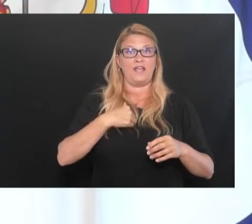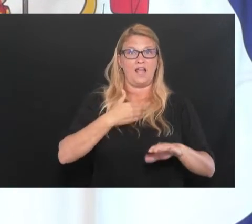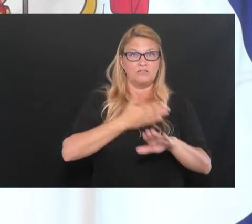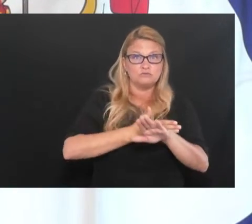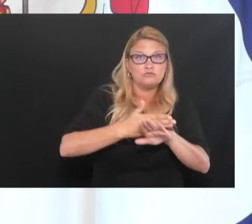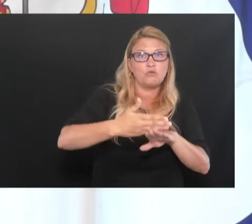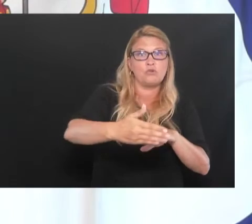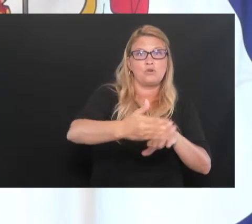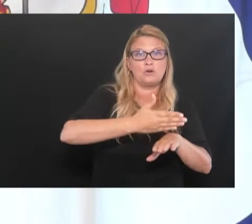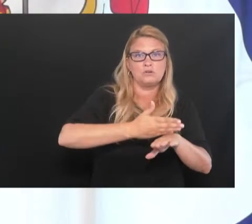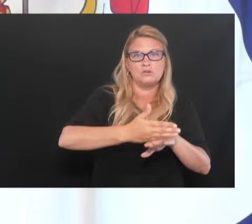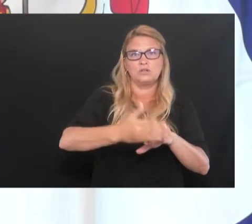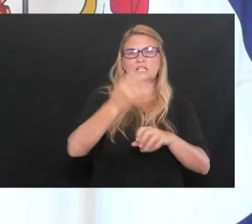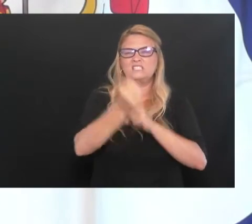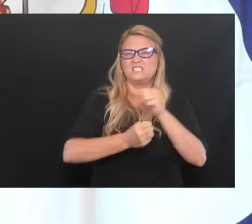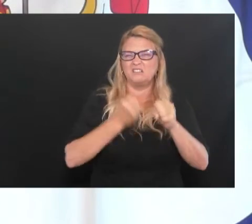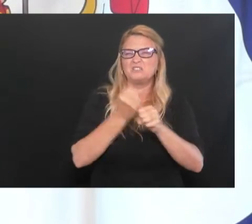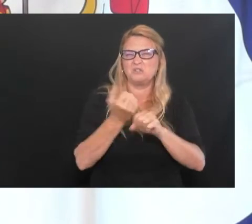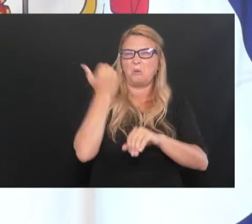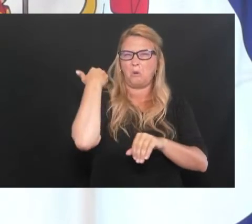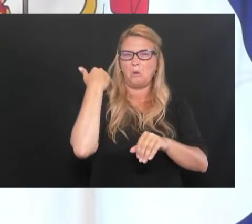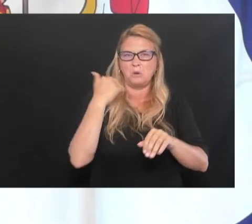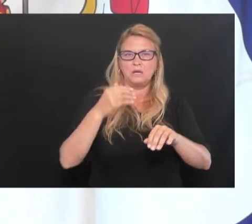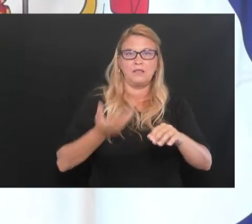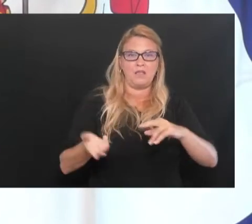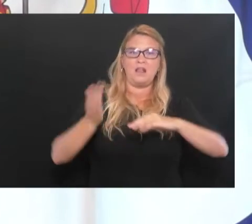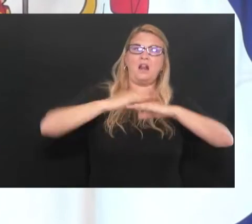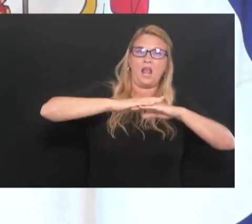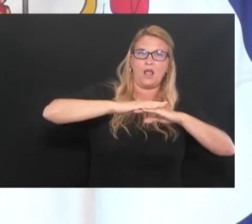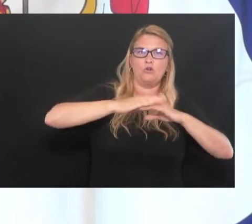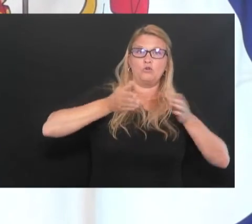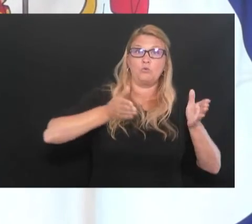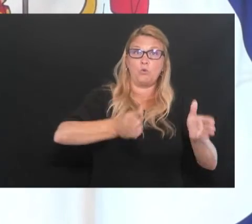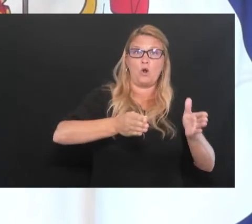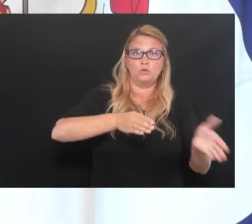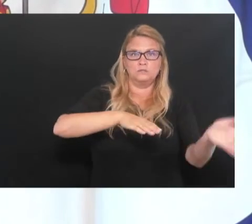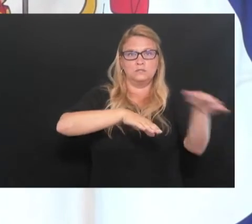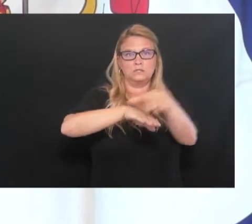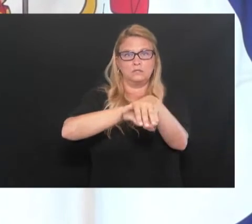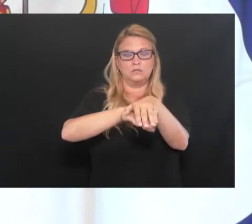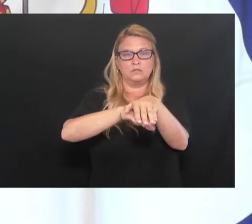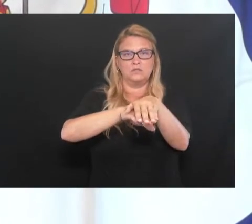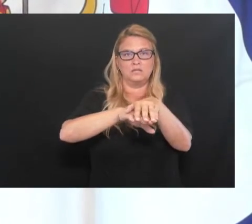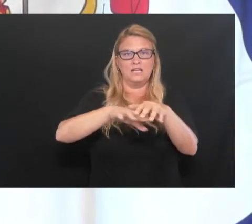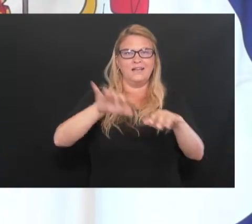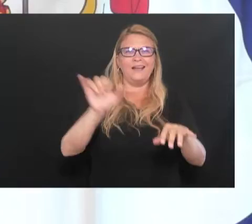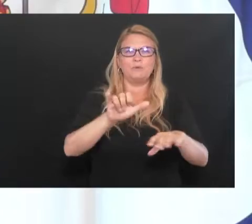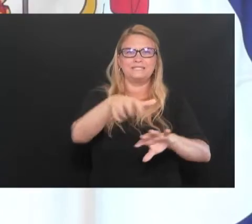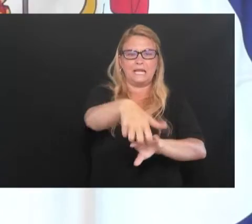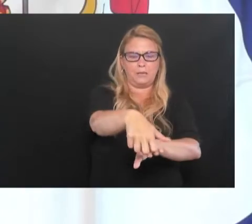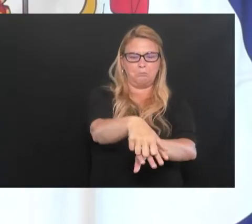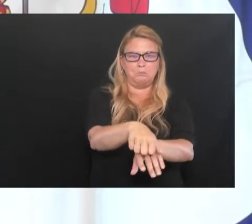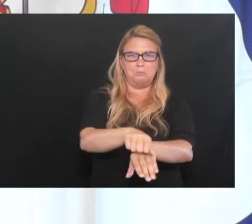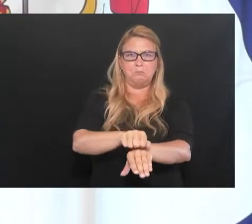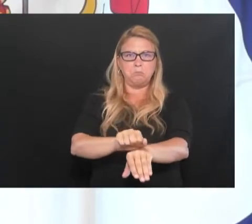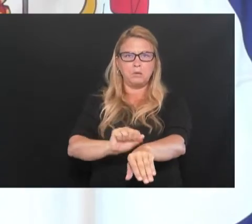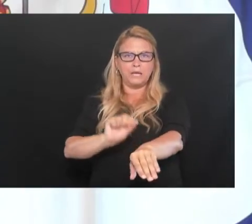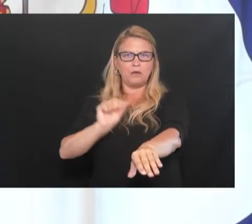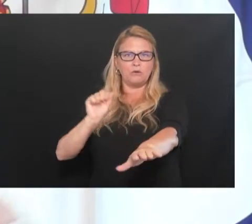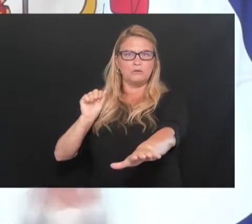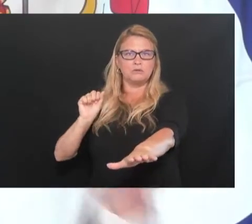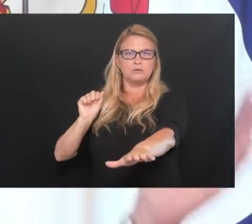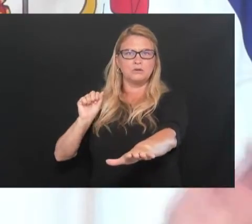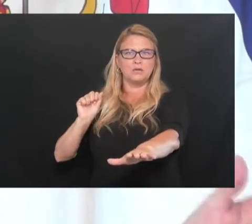that years and years ago. And the asphalt was completely peeled away. The asphalt